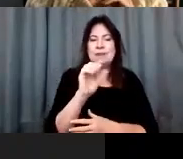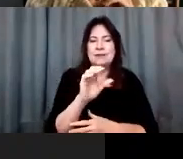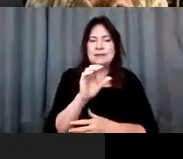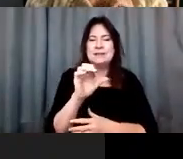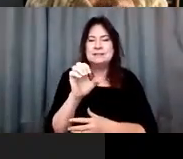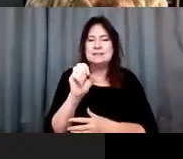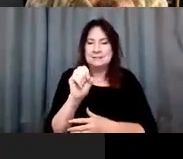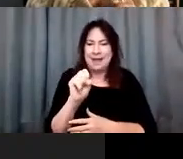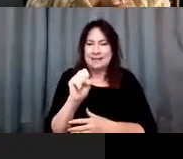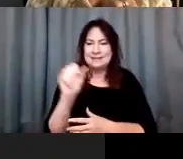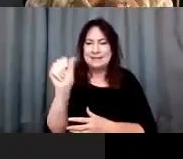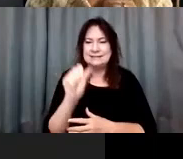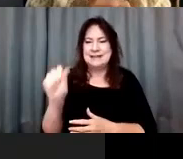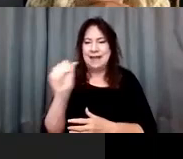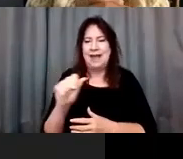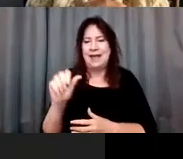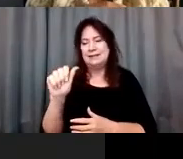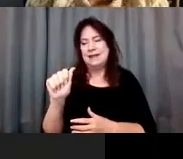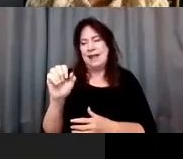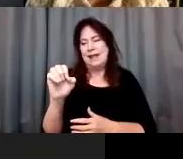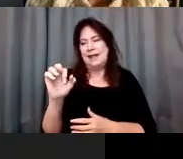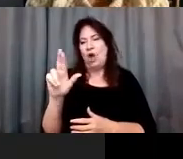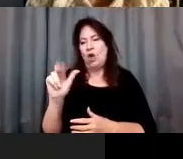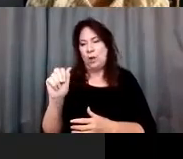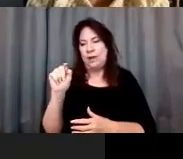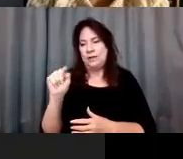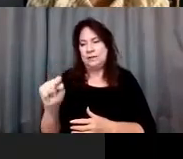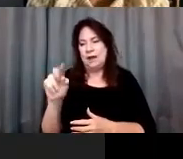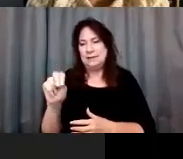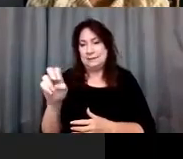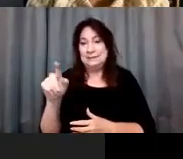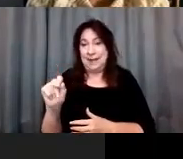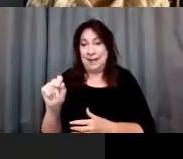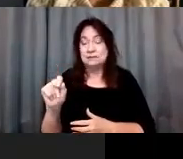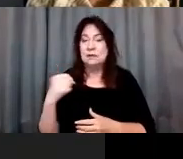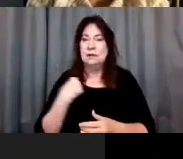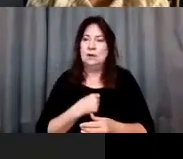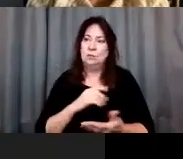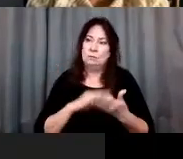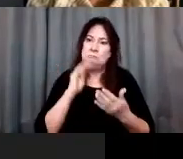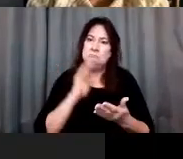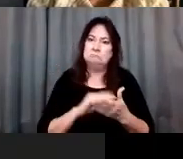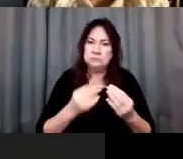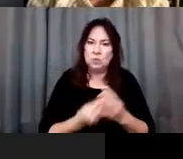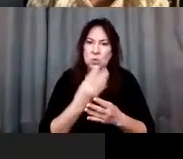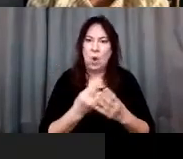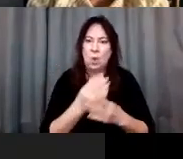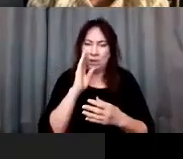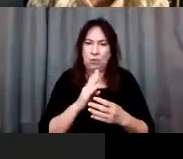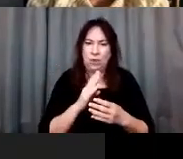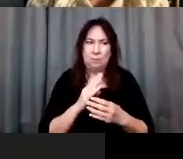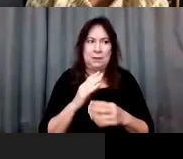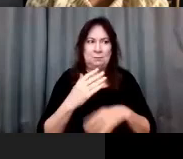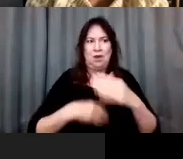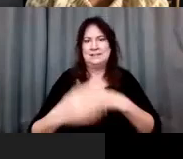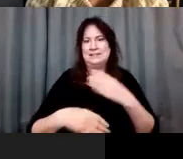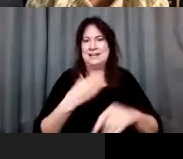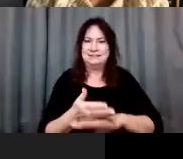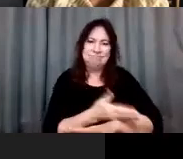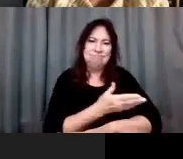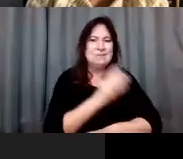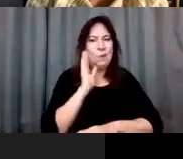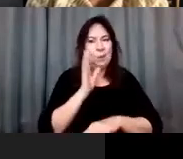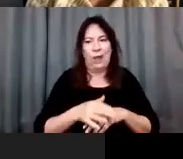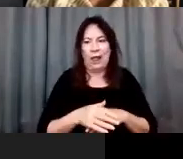AERA is really committed to learning and growing. It's going to be an ongoing process for sure. There's going to be more growth and learning to